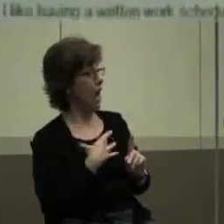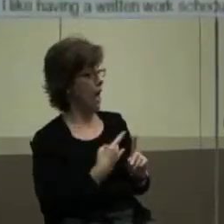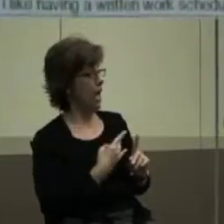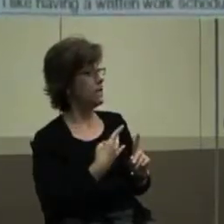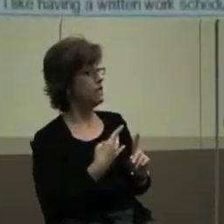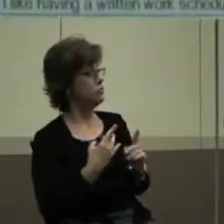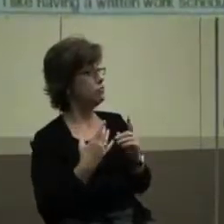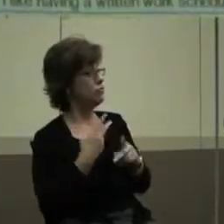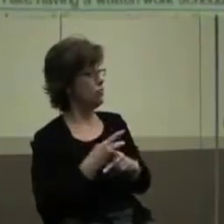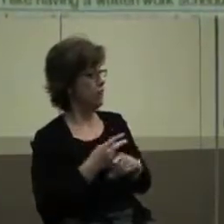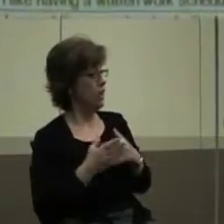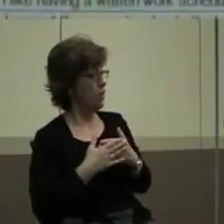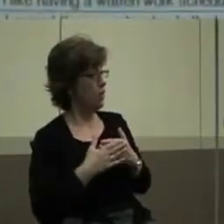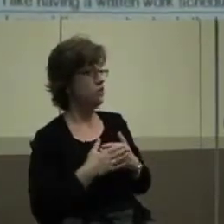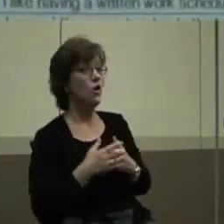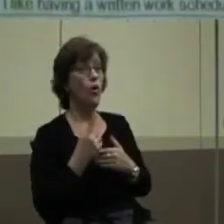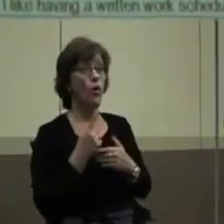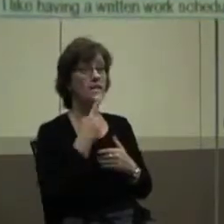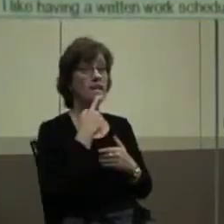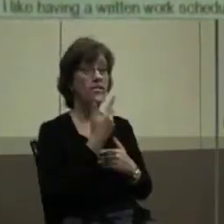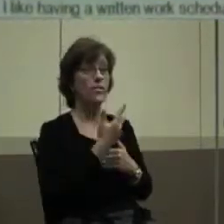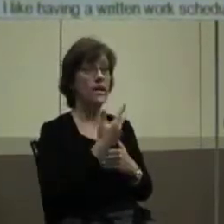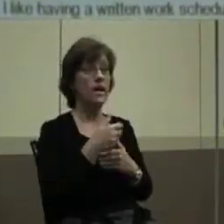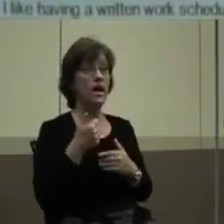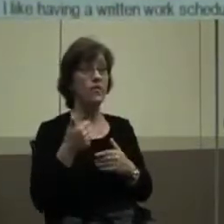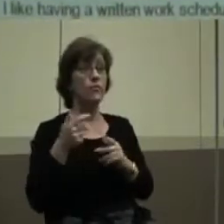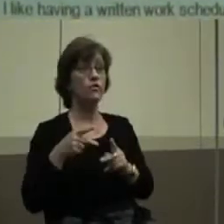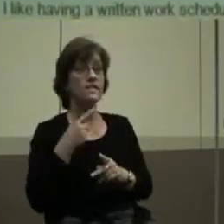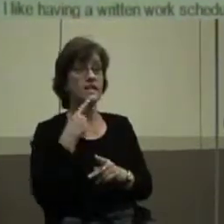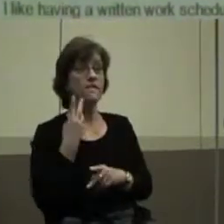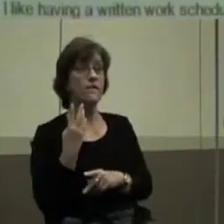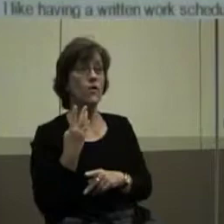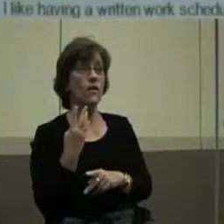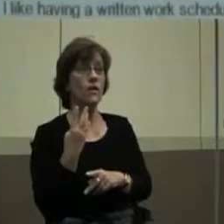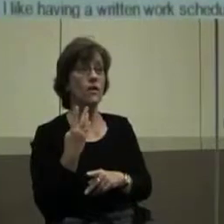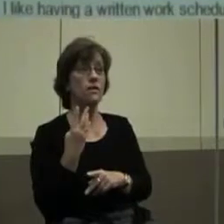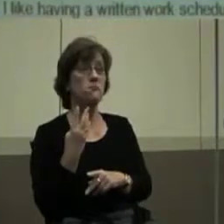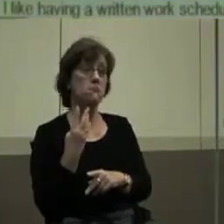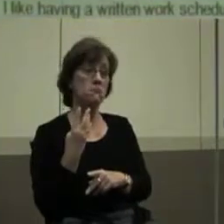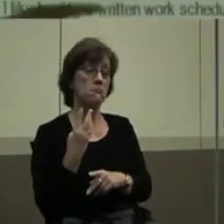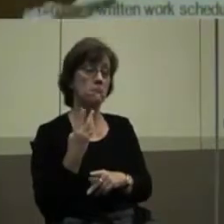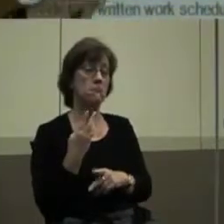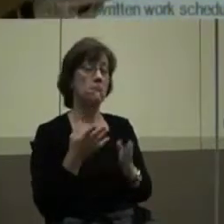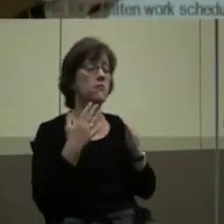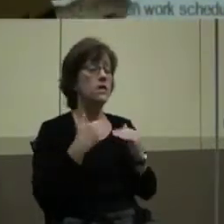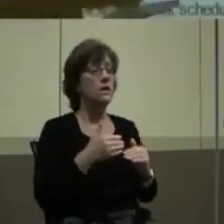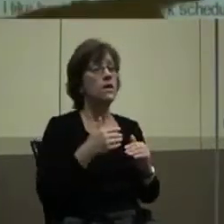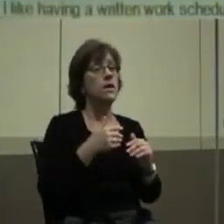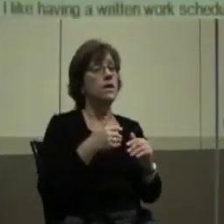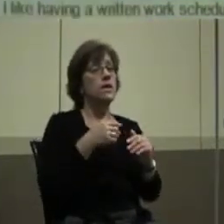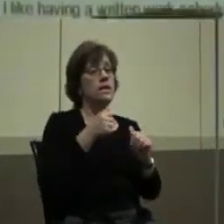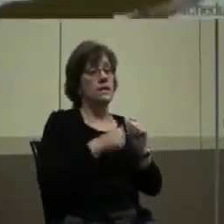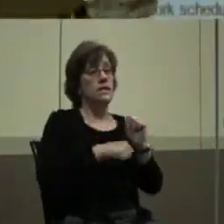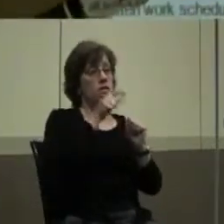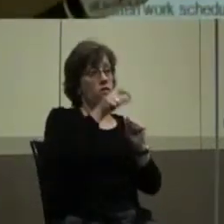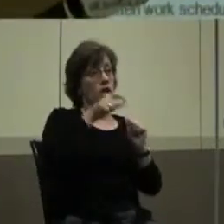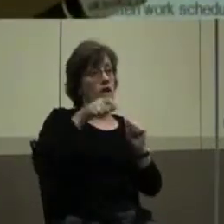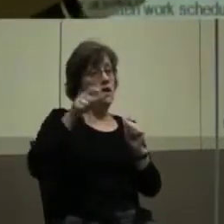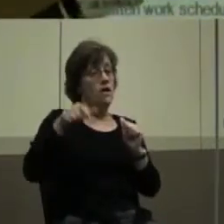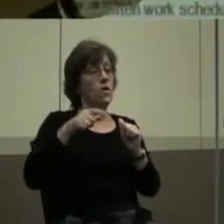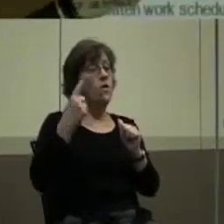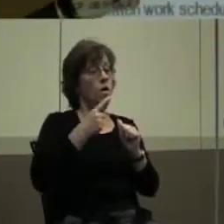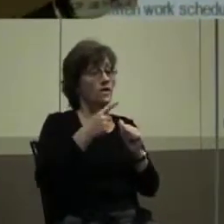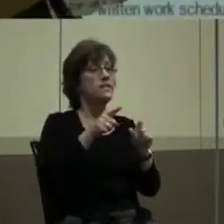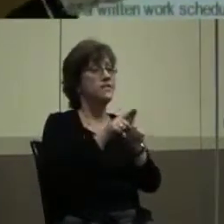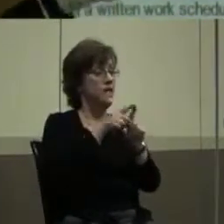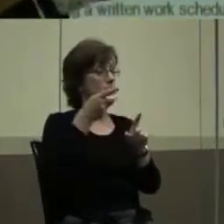1 said 3 and 1 said 4. Now the first one in each of these columns is always that same paraeducator. So